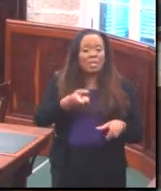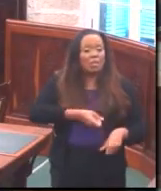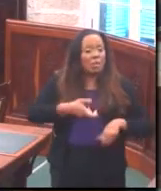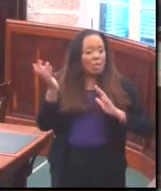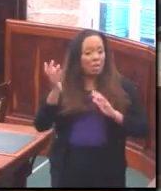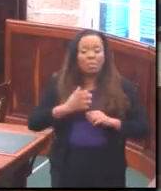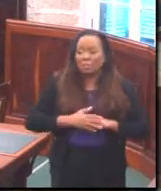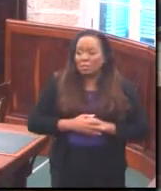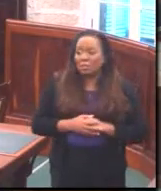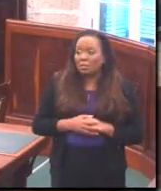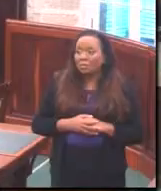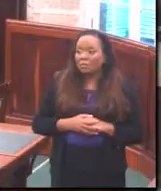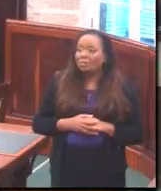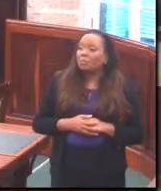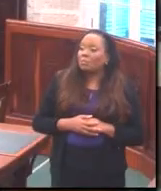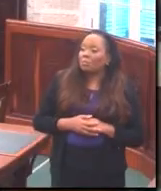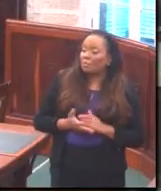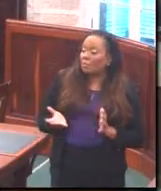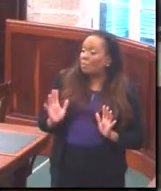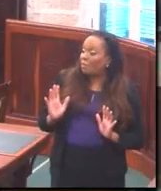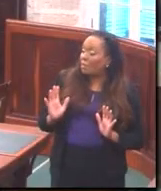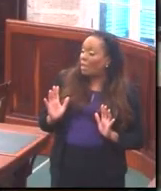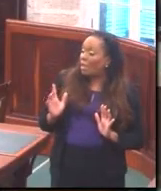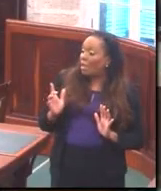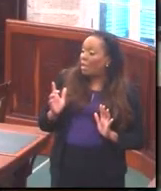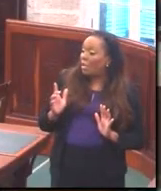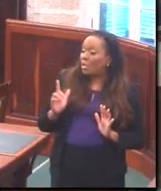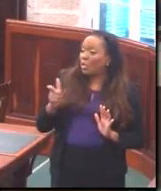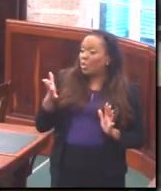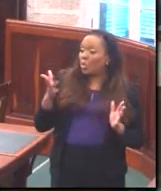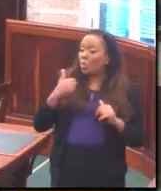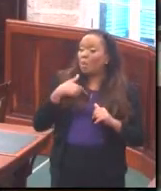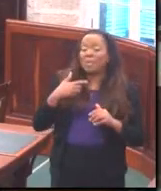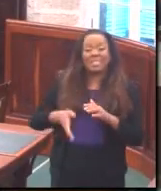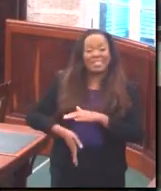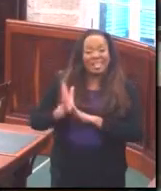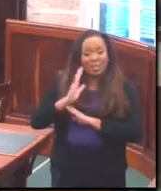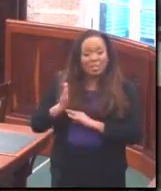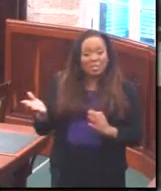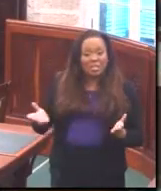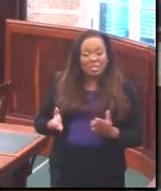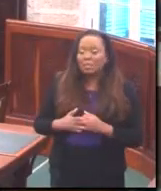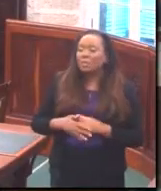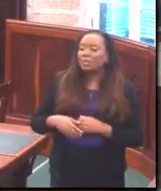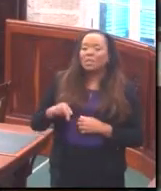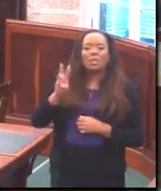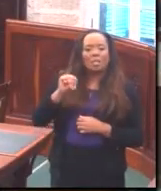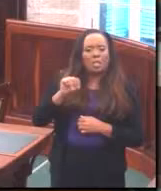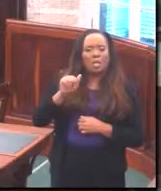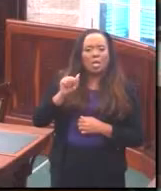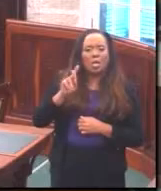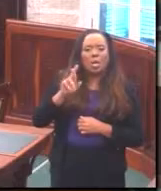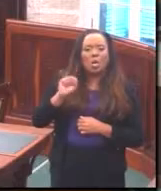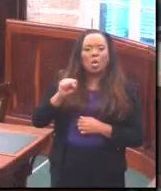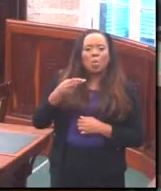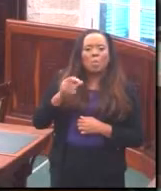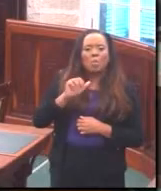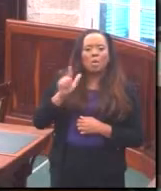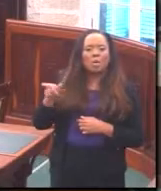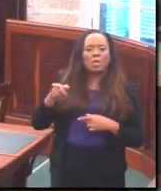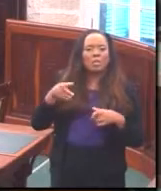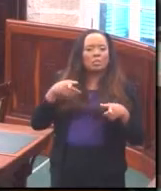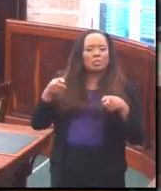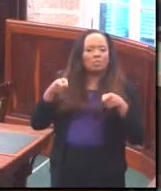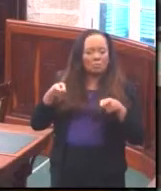No, I will not throw you out. I will ask you to leave or be put out. I don't throw up people. The marshal does that. Not a fella can throw me out